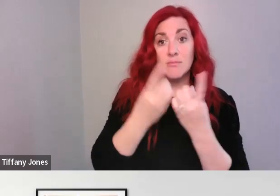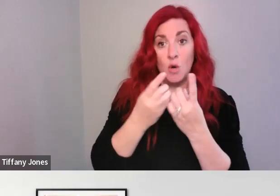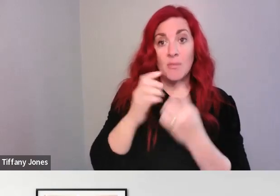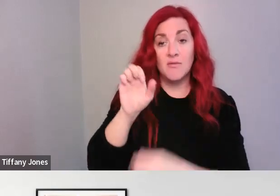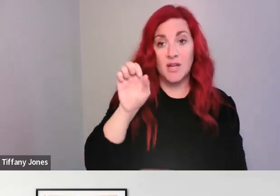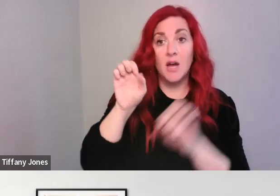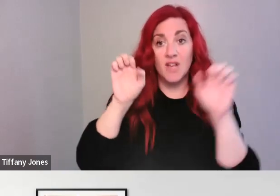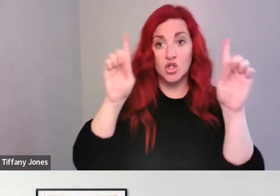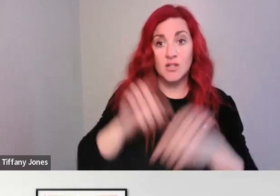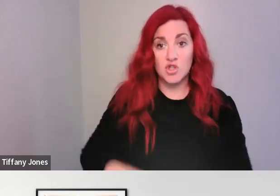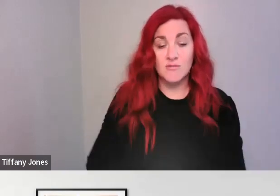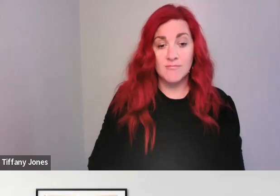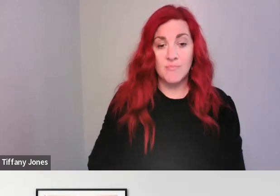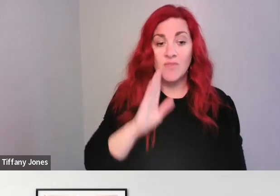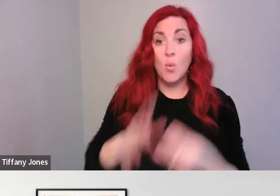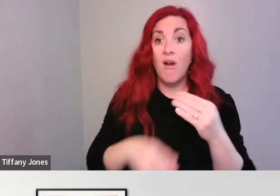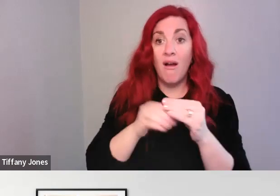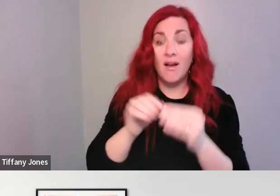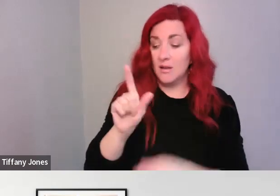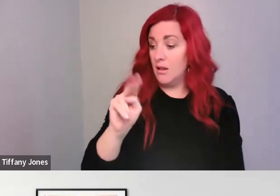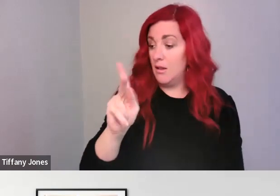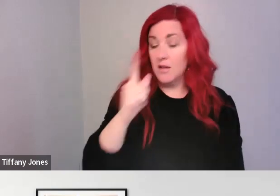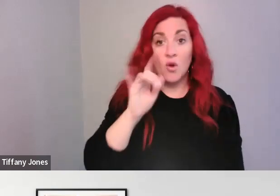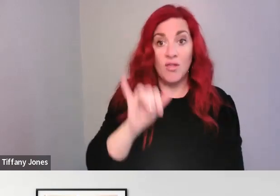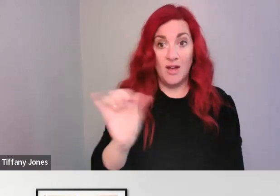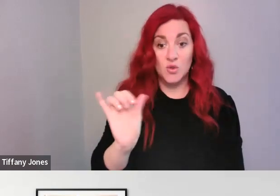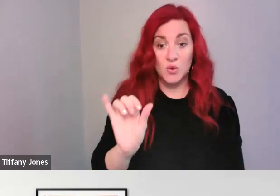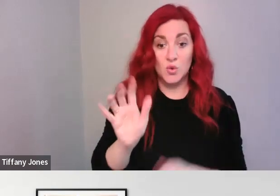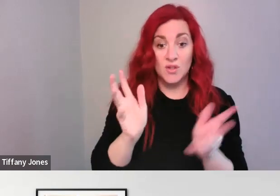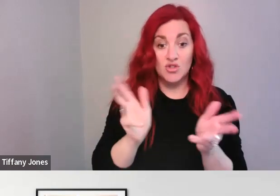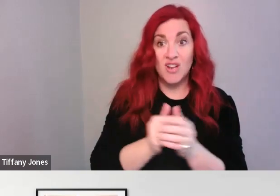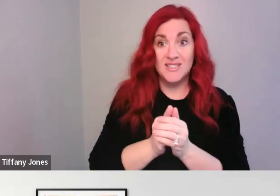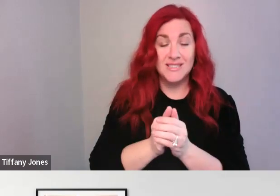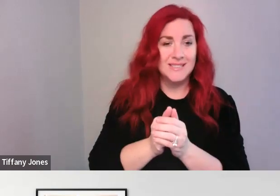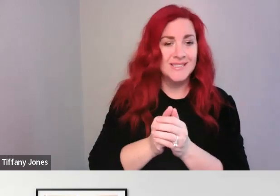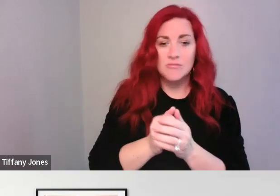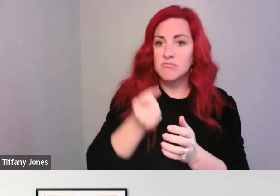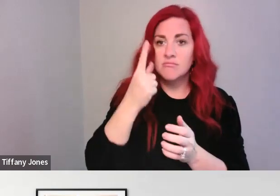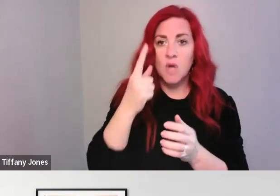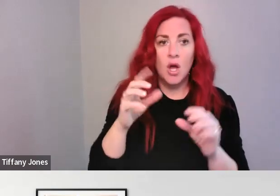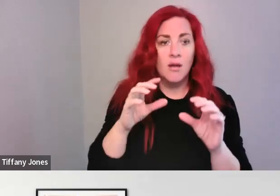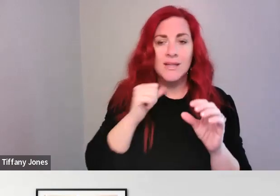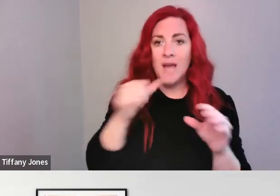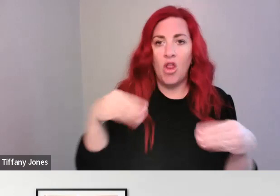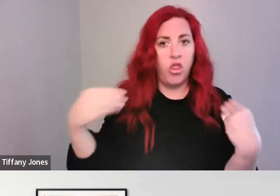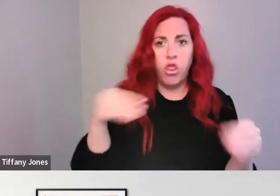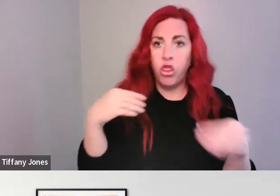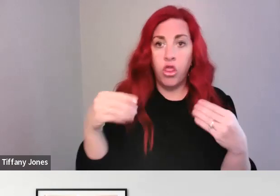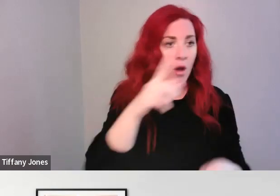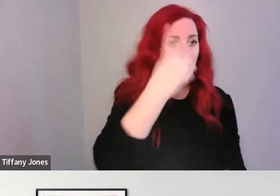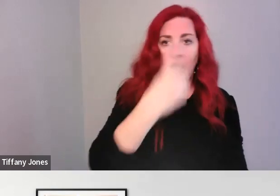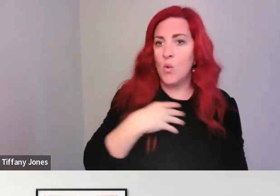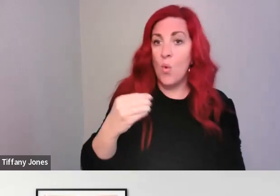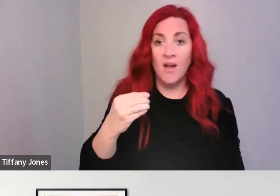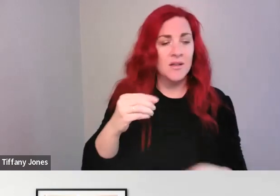to that in the chat as well. But this is a pretty black and white violation of federal law if the school